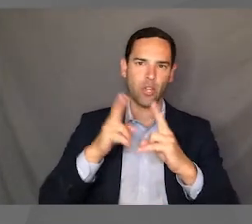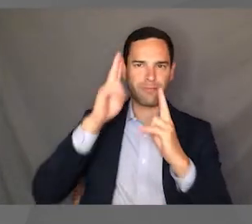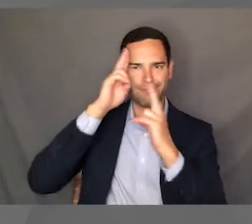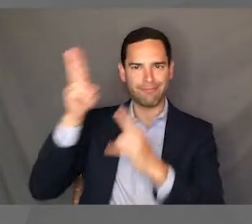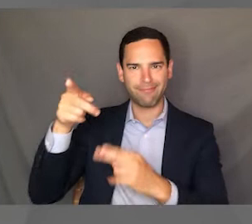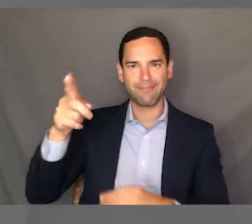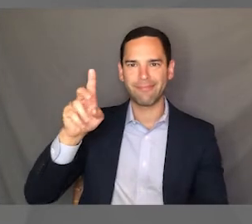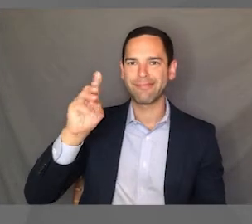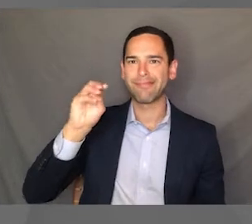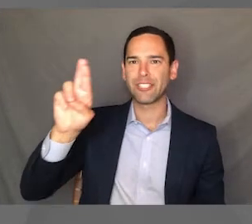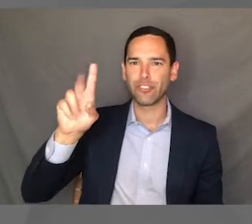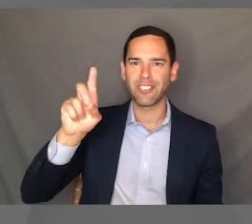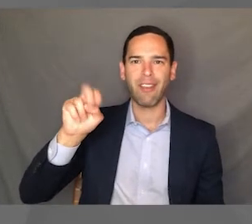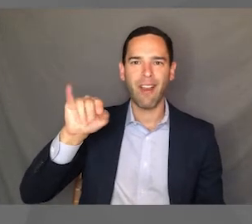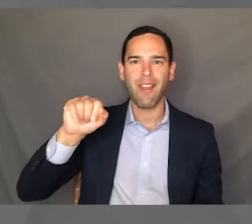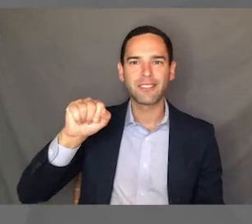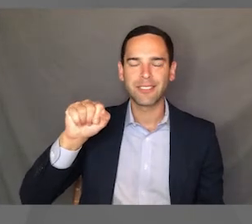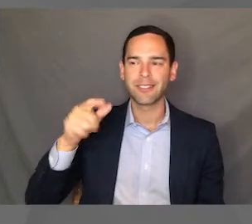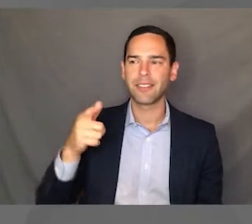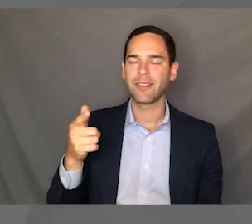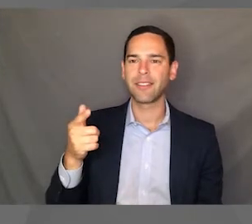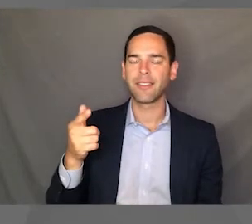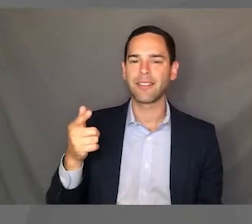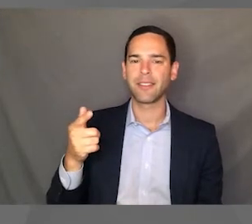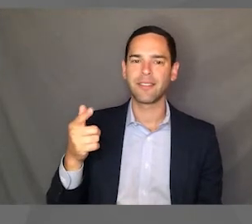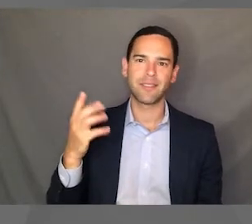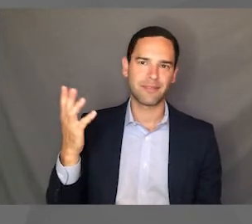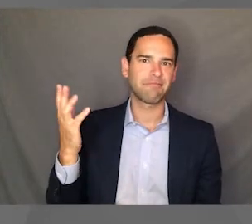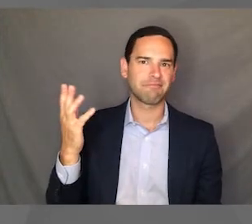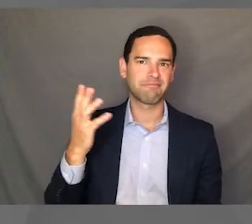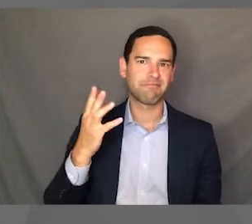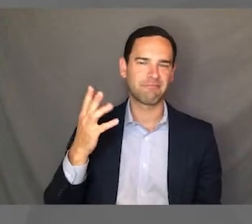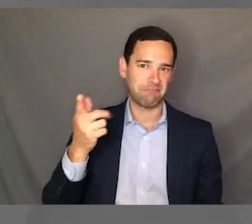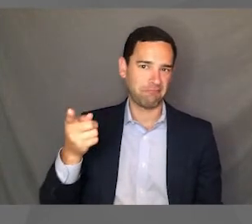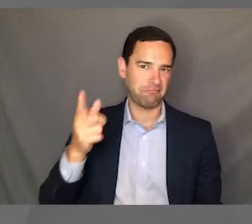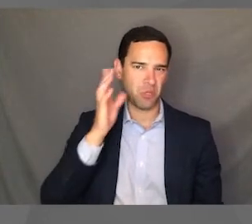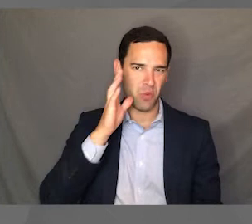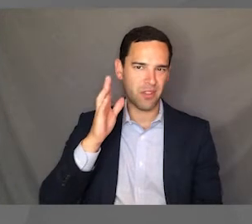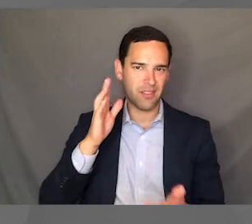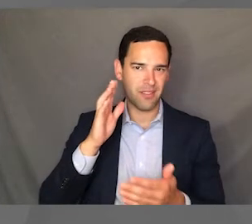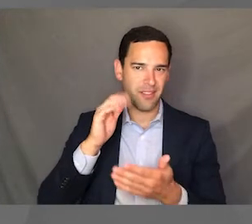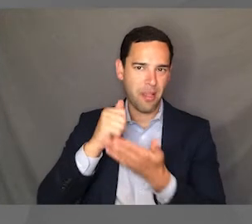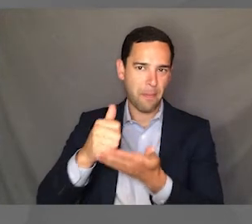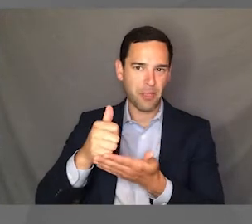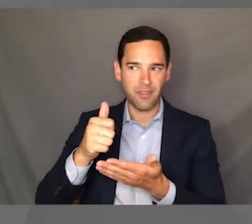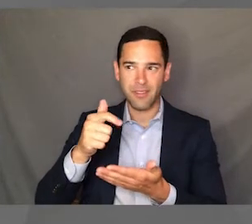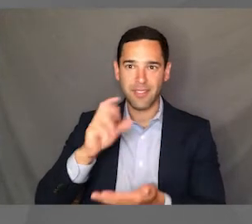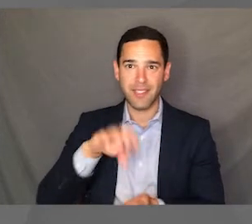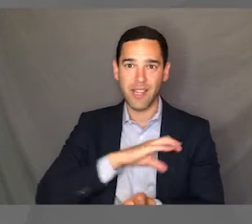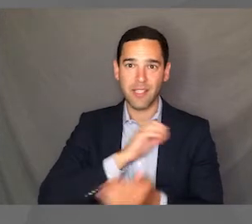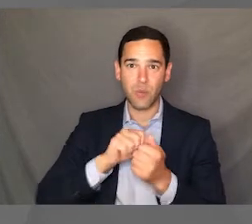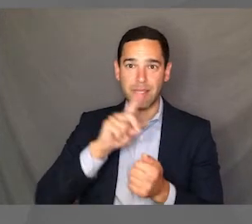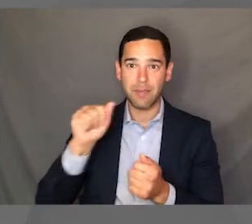Mr. Dennis in terms of making sure that citizens with disabilities get employment, not only that,